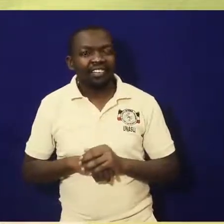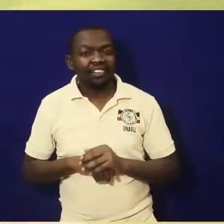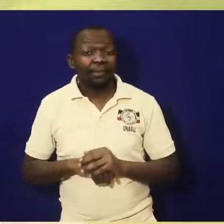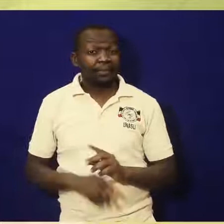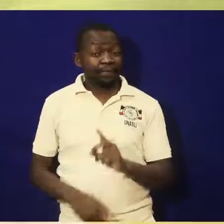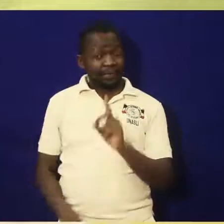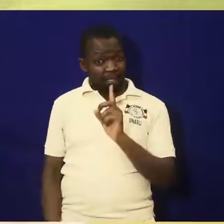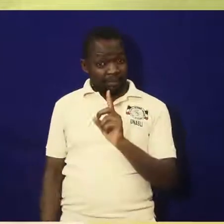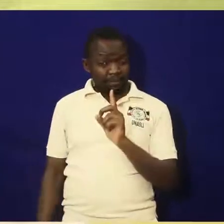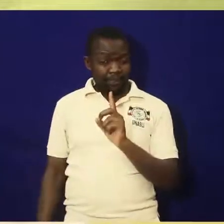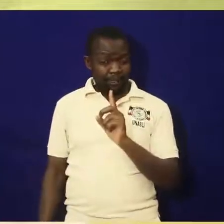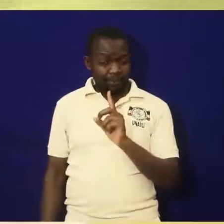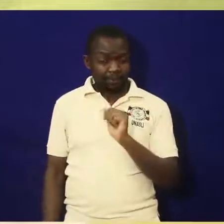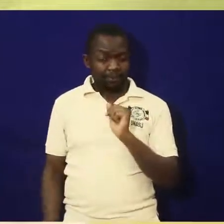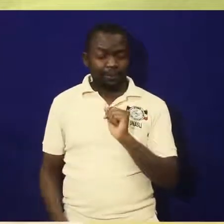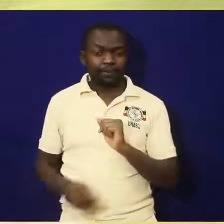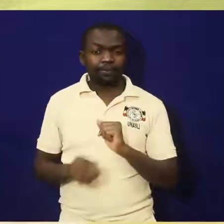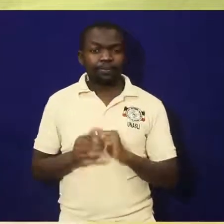Now,